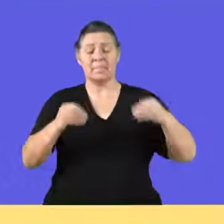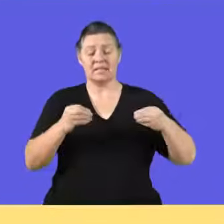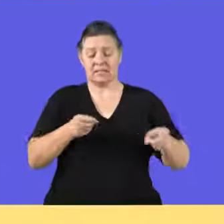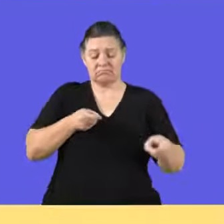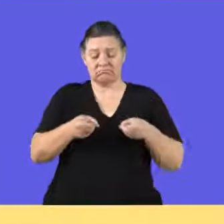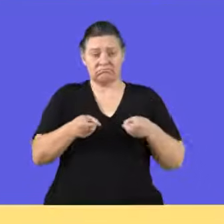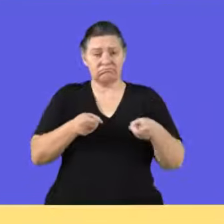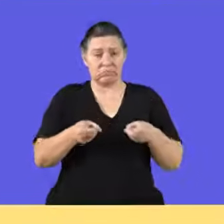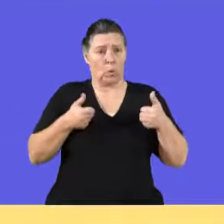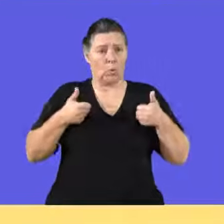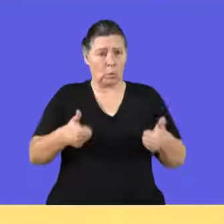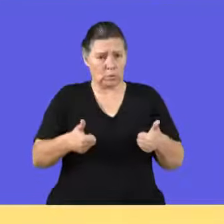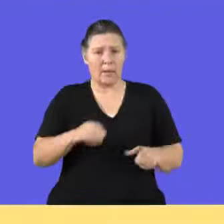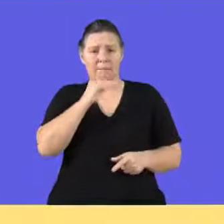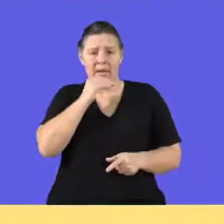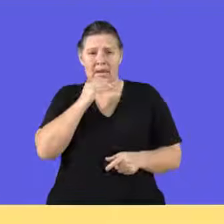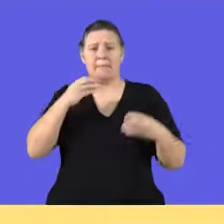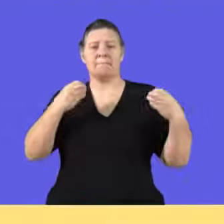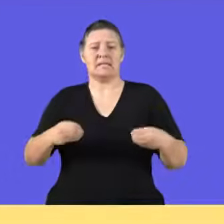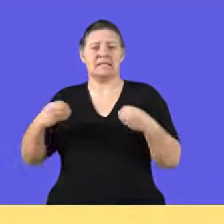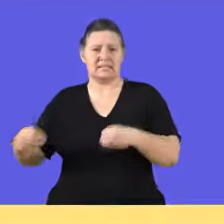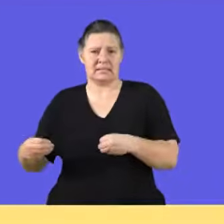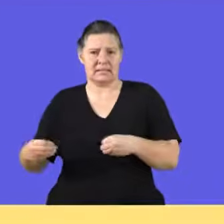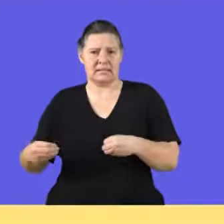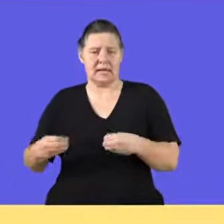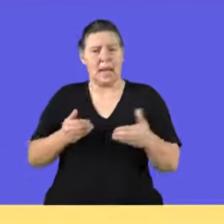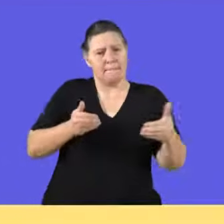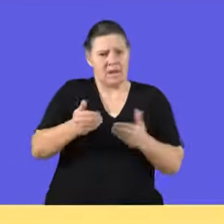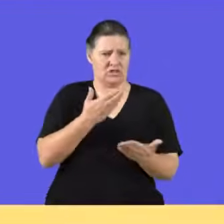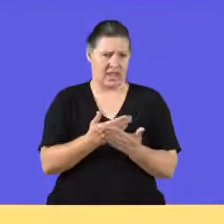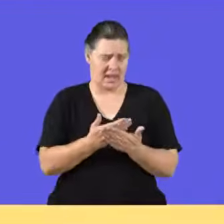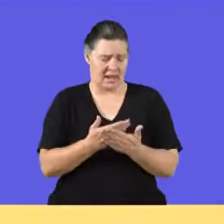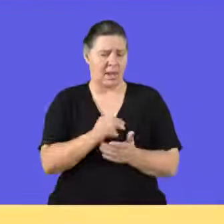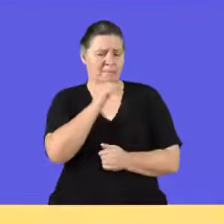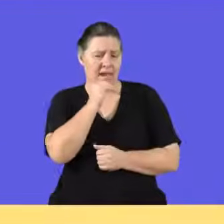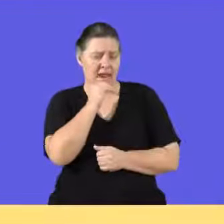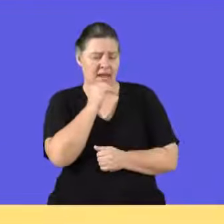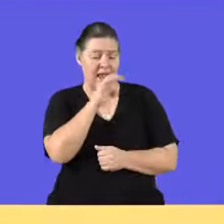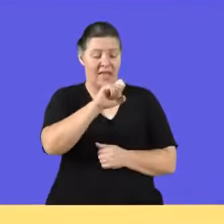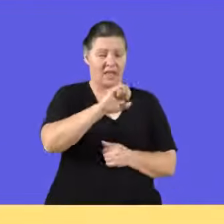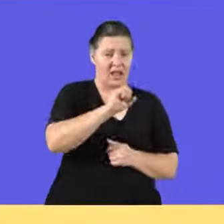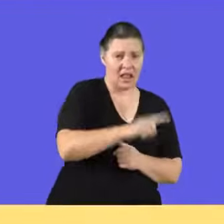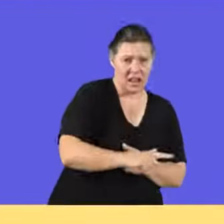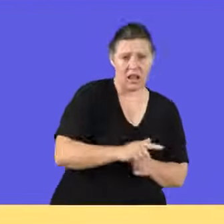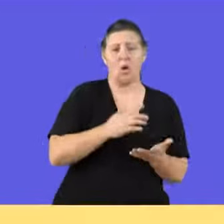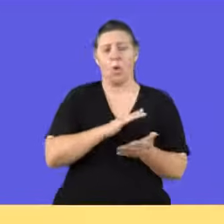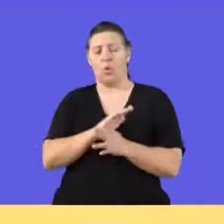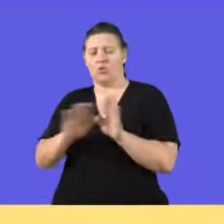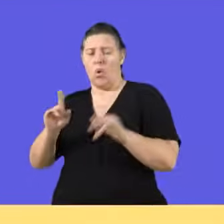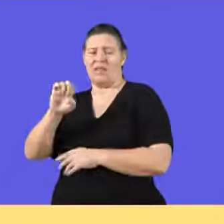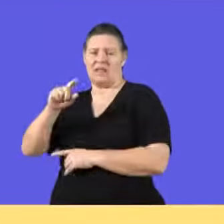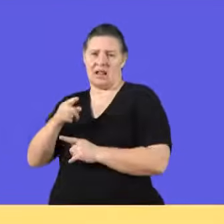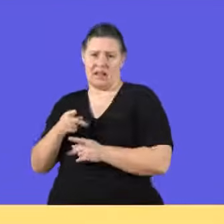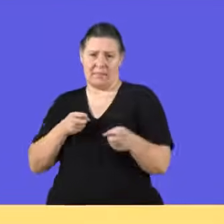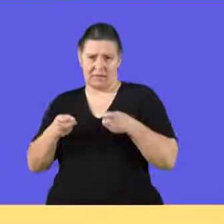one. Good corporate governance deals with the manner in which a business can be managed. That is, in an ethical or unethical manner.